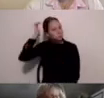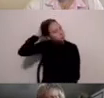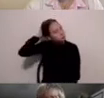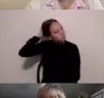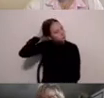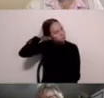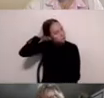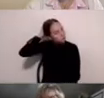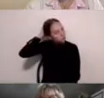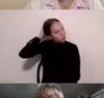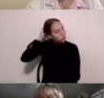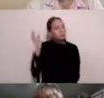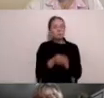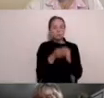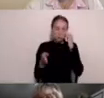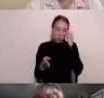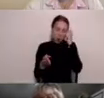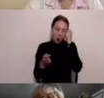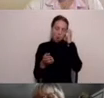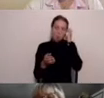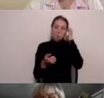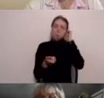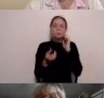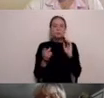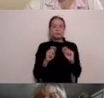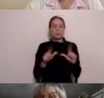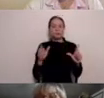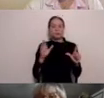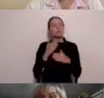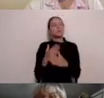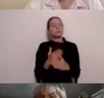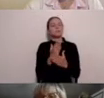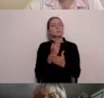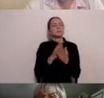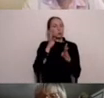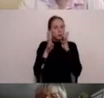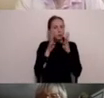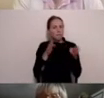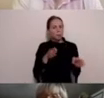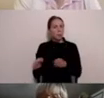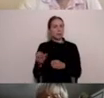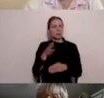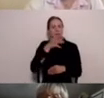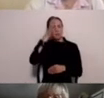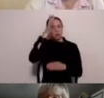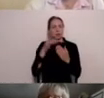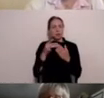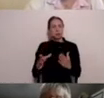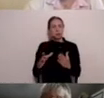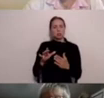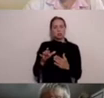And in the next few slides, I'm going to share a little bit of some of the creative ways that parent leaders have been working to replace the benefits of